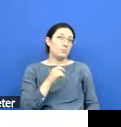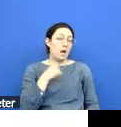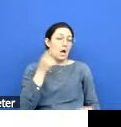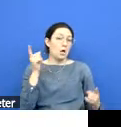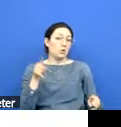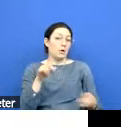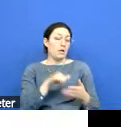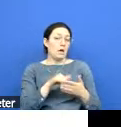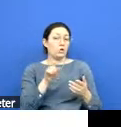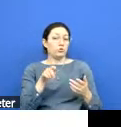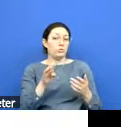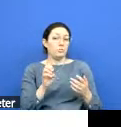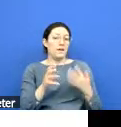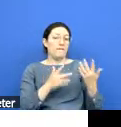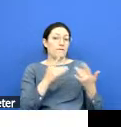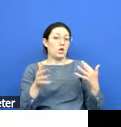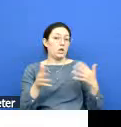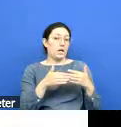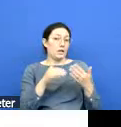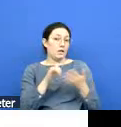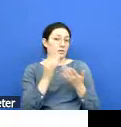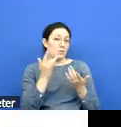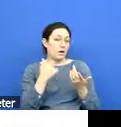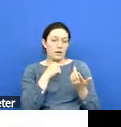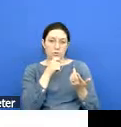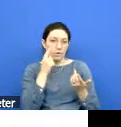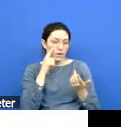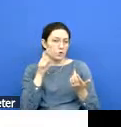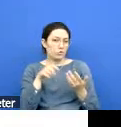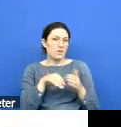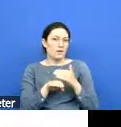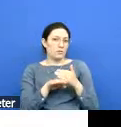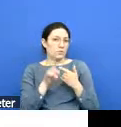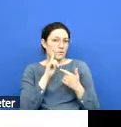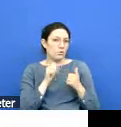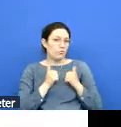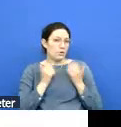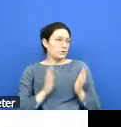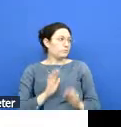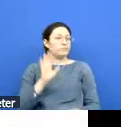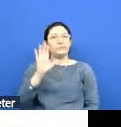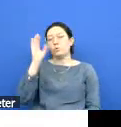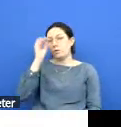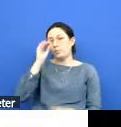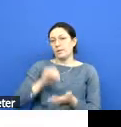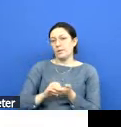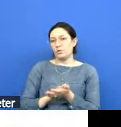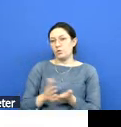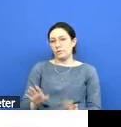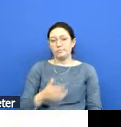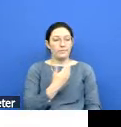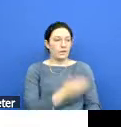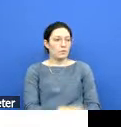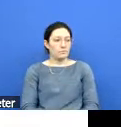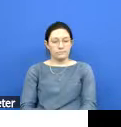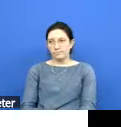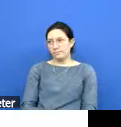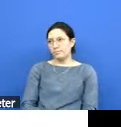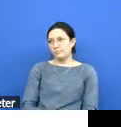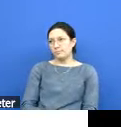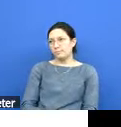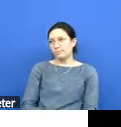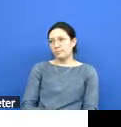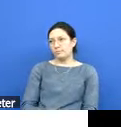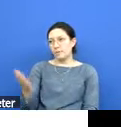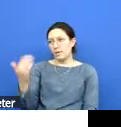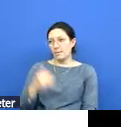agree with that. I do not think it should be accessible to the resident. Your opinion is noted. I- Thank you. Thank you. Thank you. Yep.